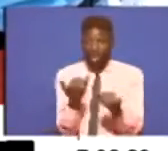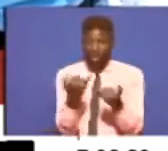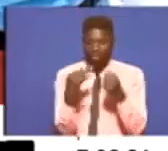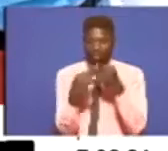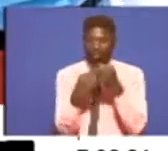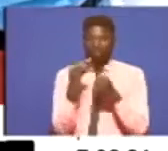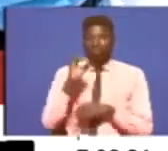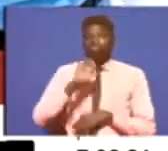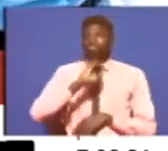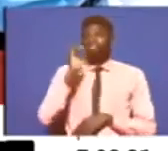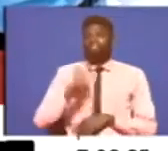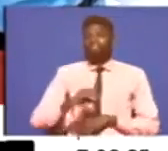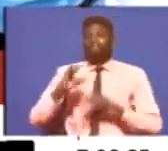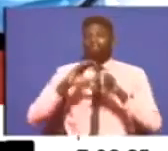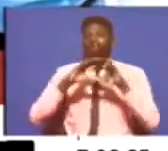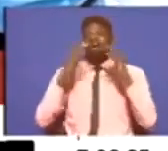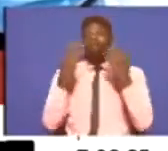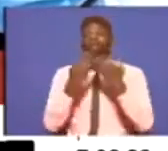approaching